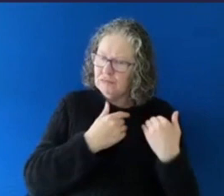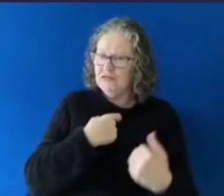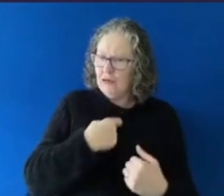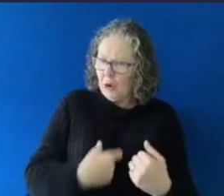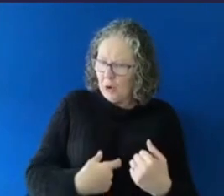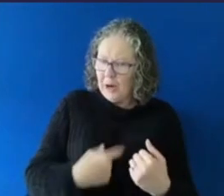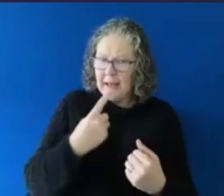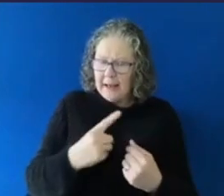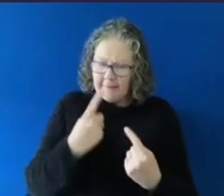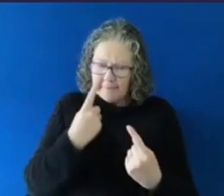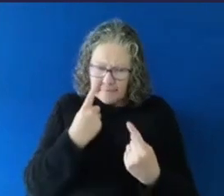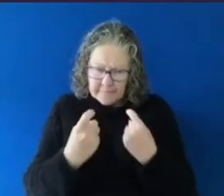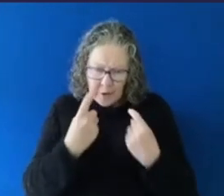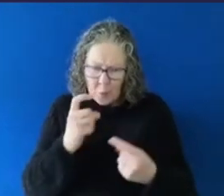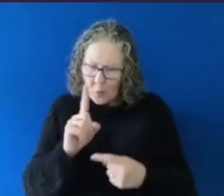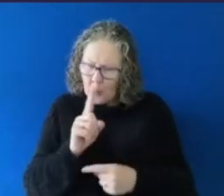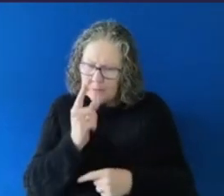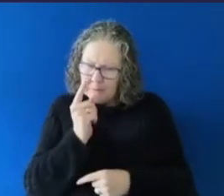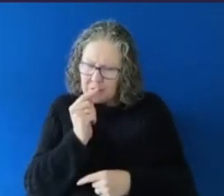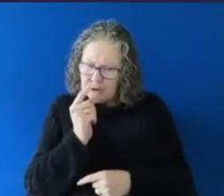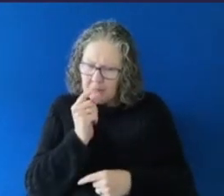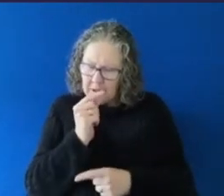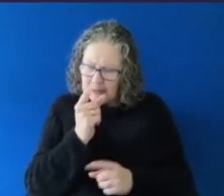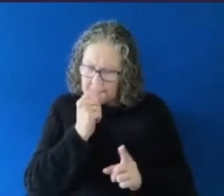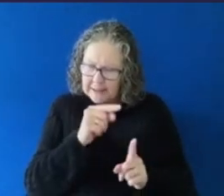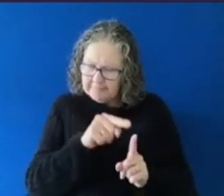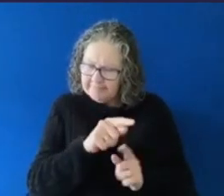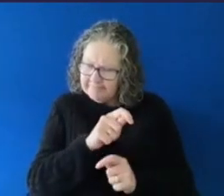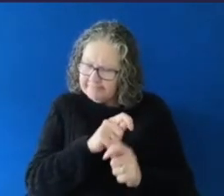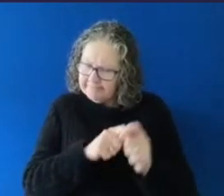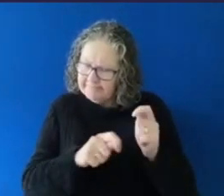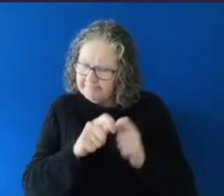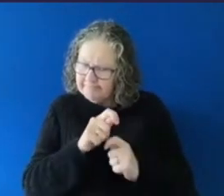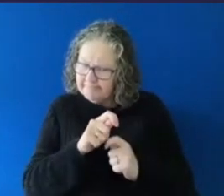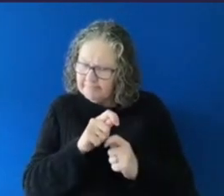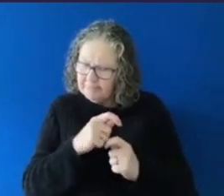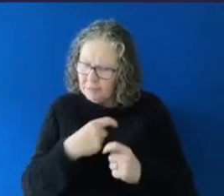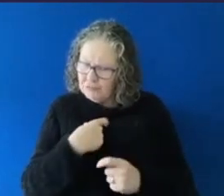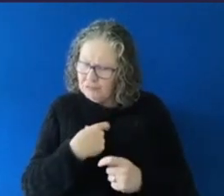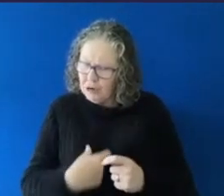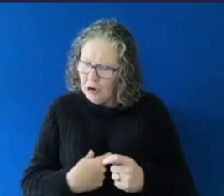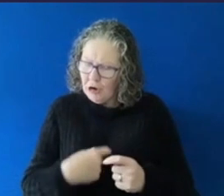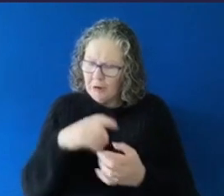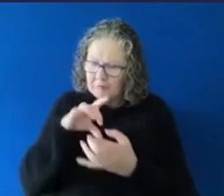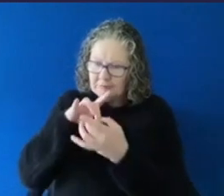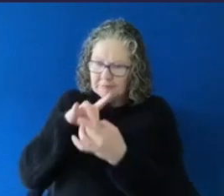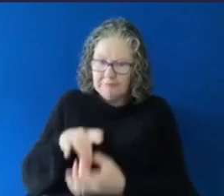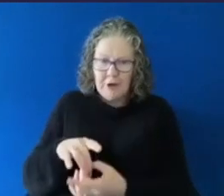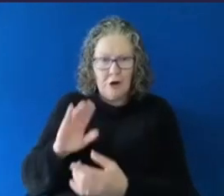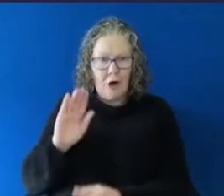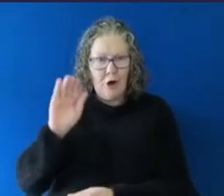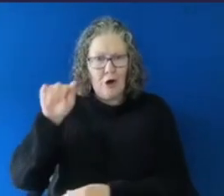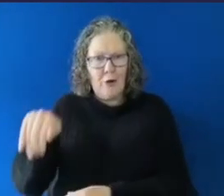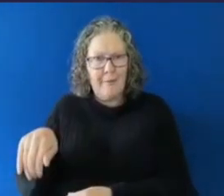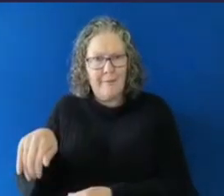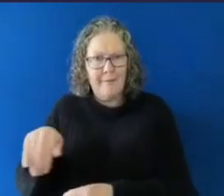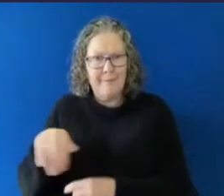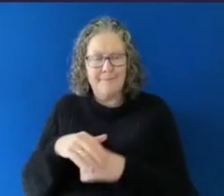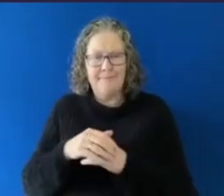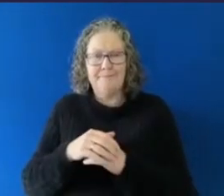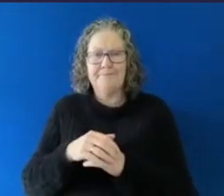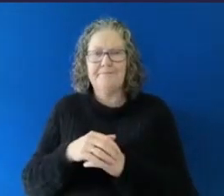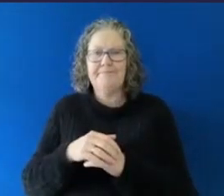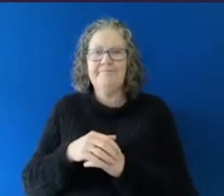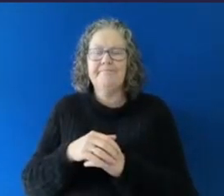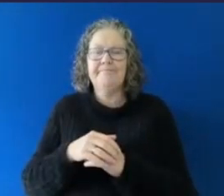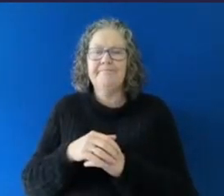what are possible areas that we could move into for home anchored roles overall. So I had wanted to do this as